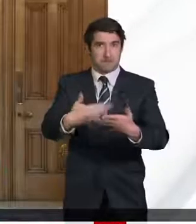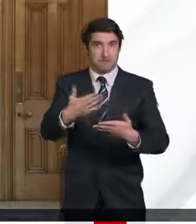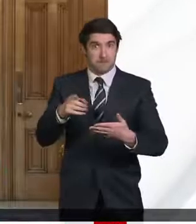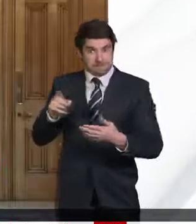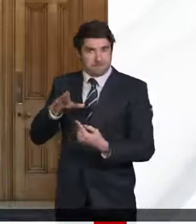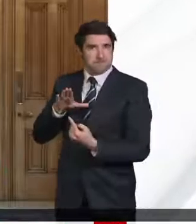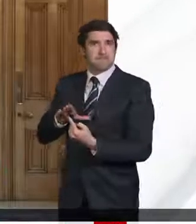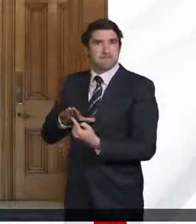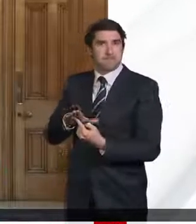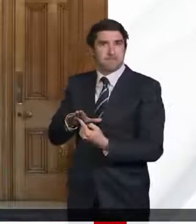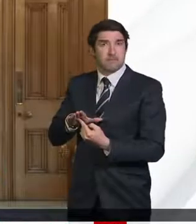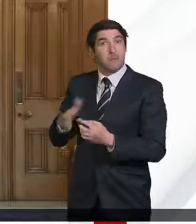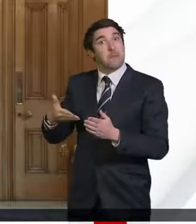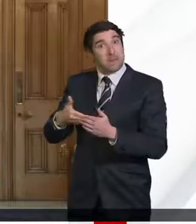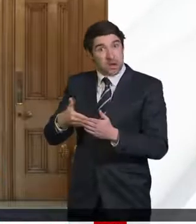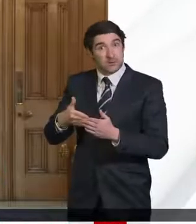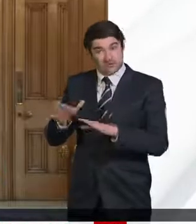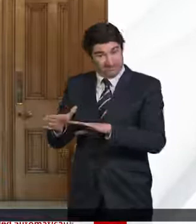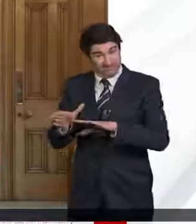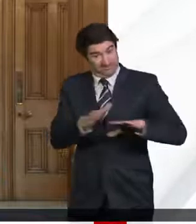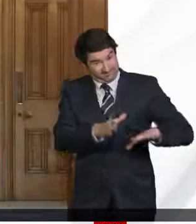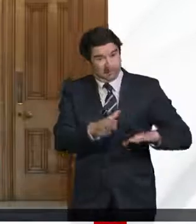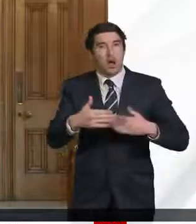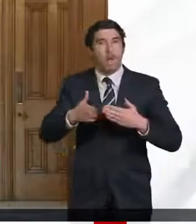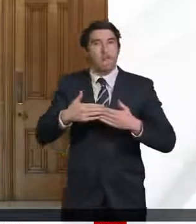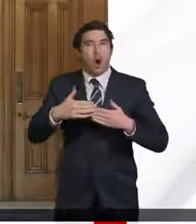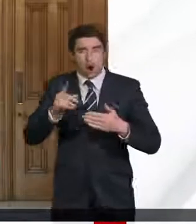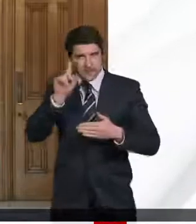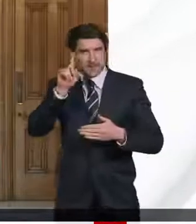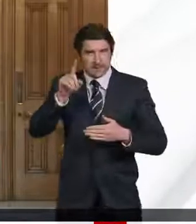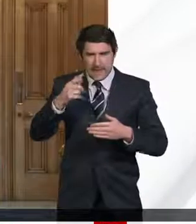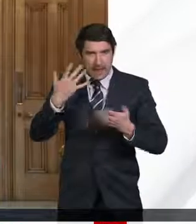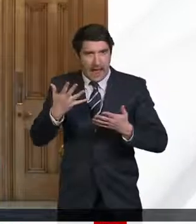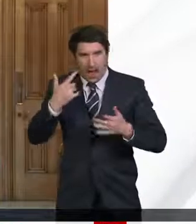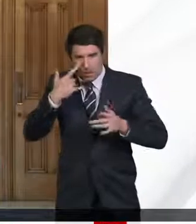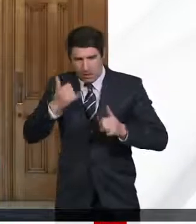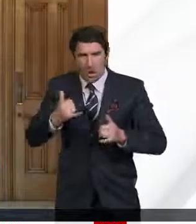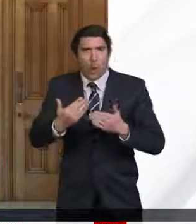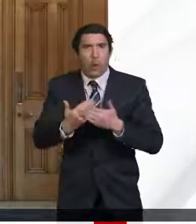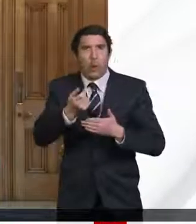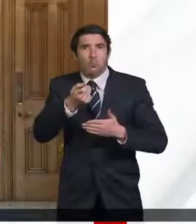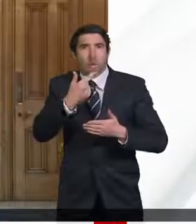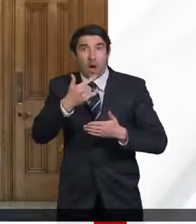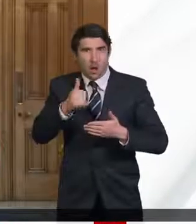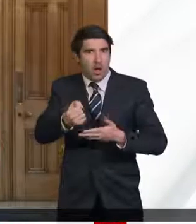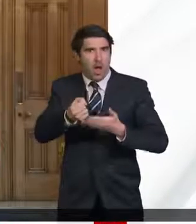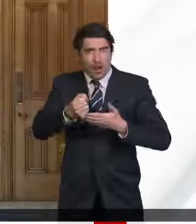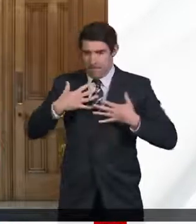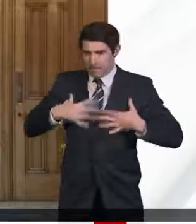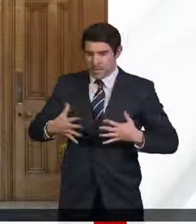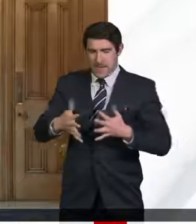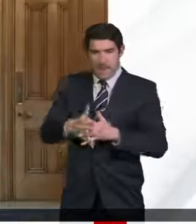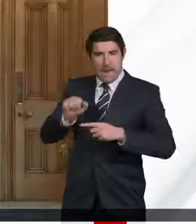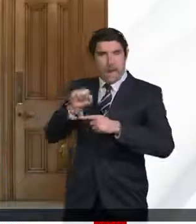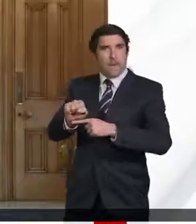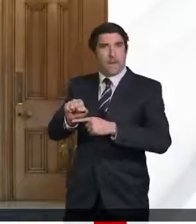anti-malarials, which may be able to reduce the impact of Covid-19 on those affected. But even as we seek to explore every